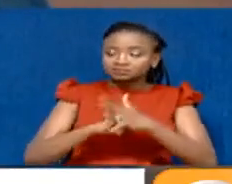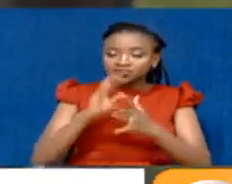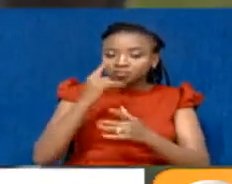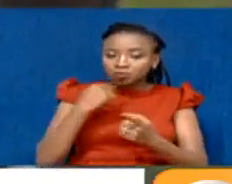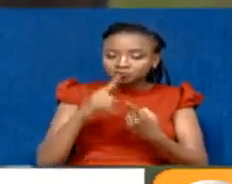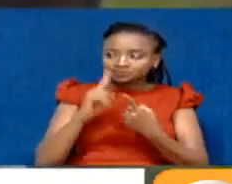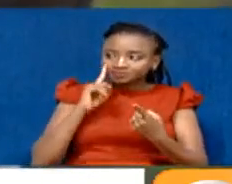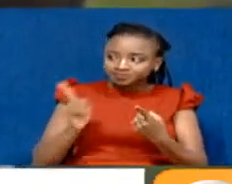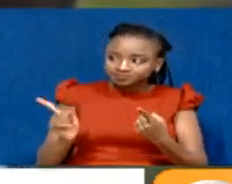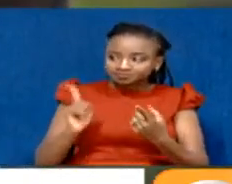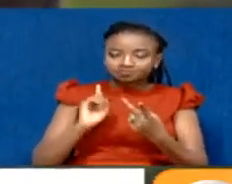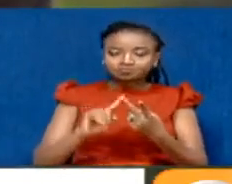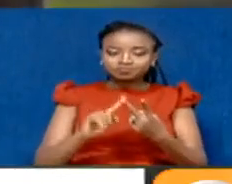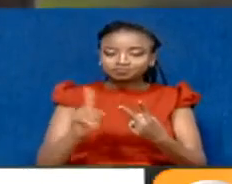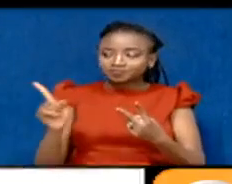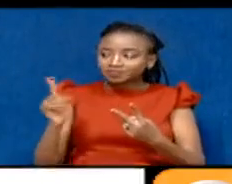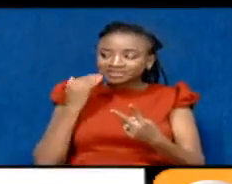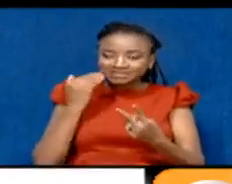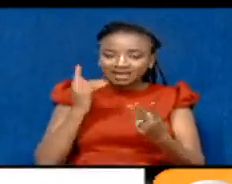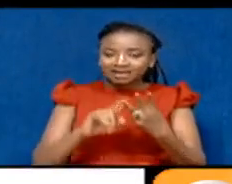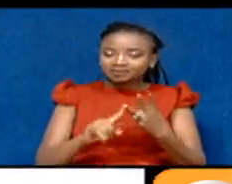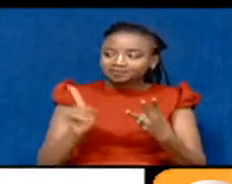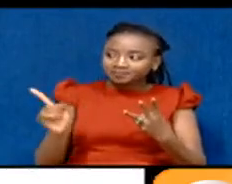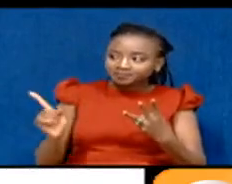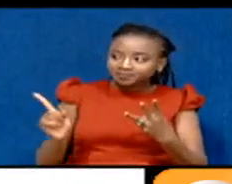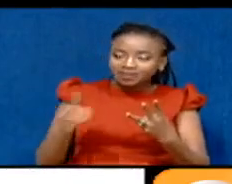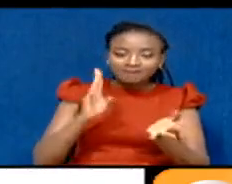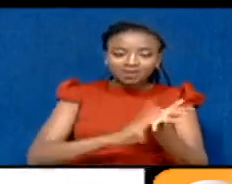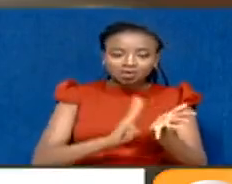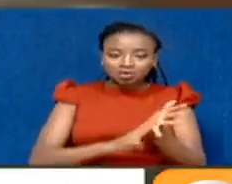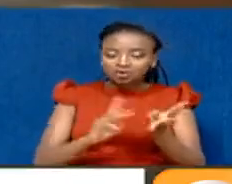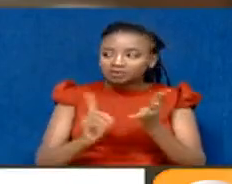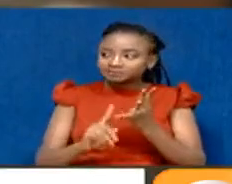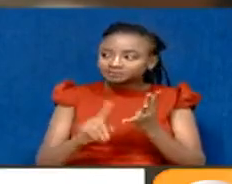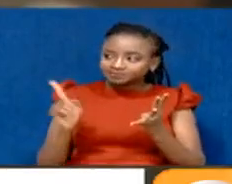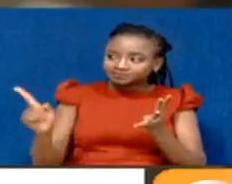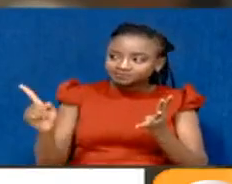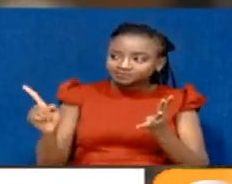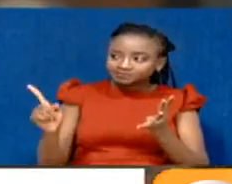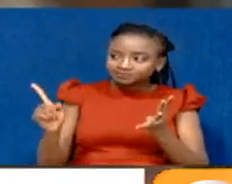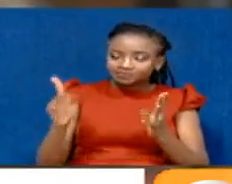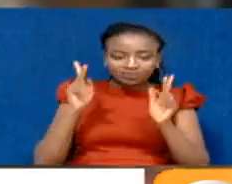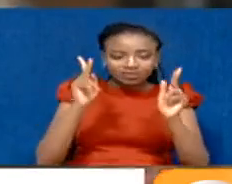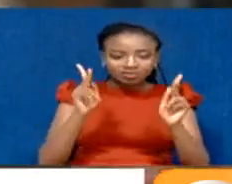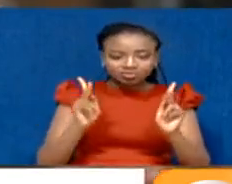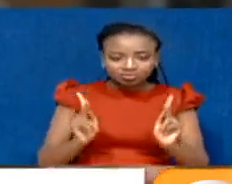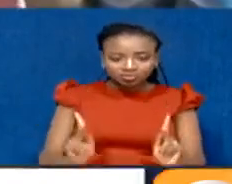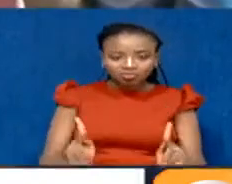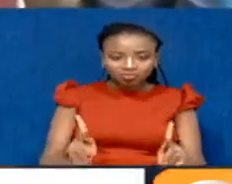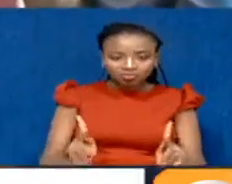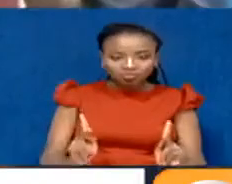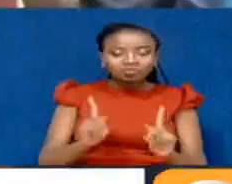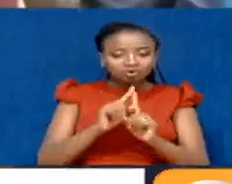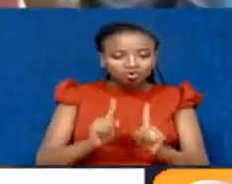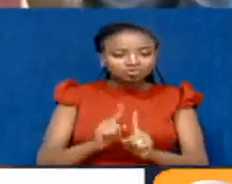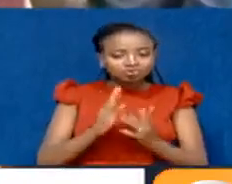Homa Bay, James Orengo for Siaya, Ochilo Ayako for Migori, and Professor Anyang Nyong'o for Kisumu. Appeals were